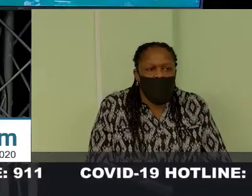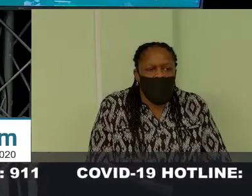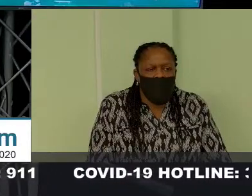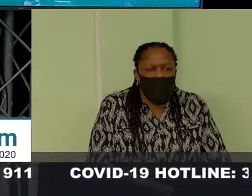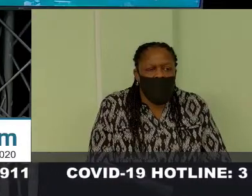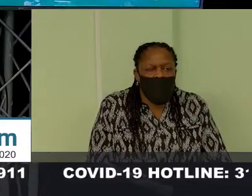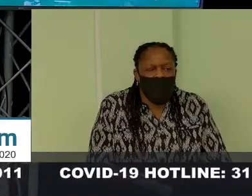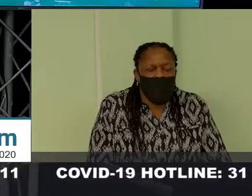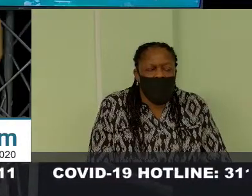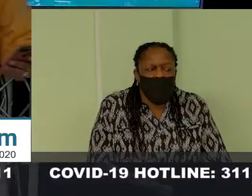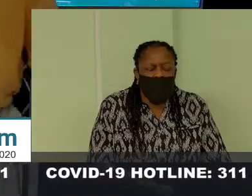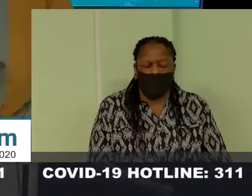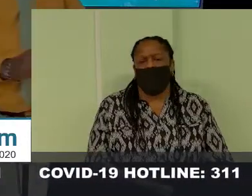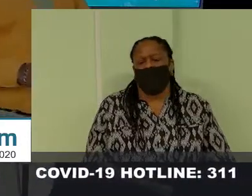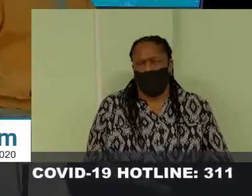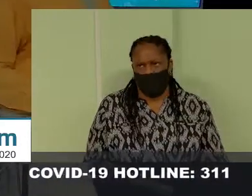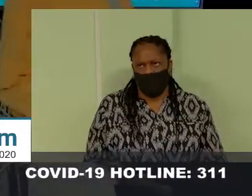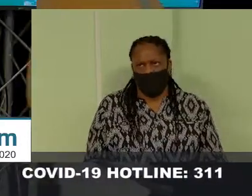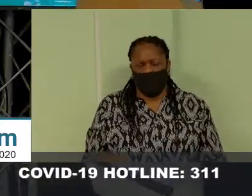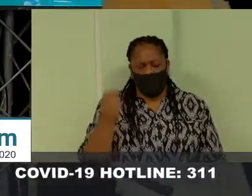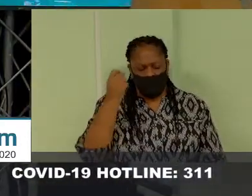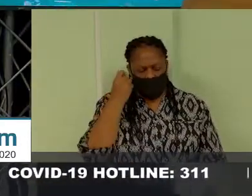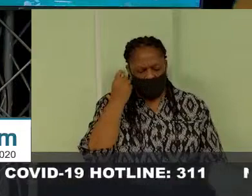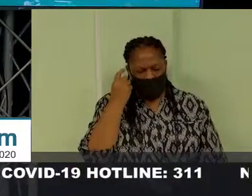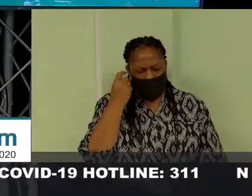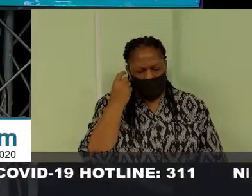Dr. Wilkinson.